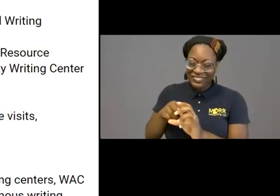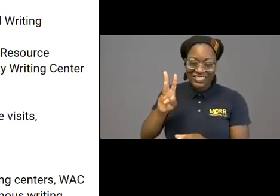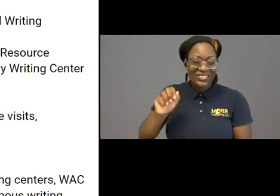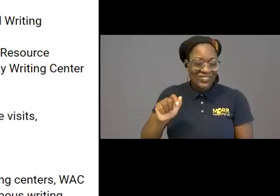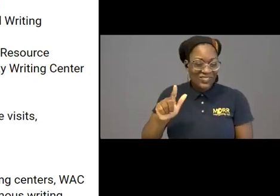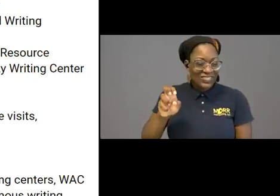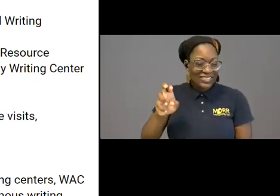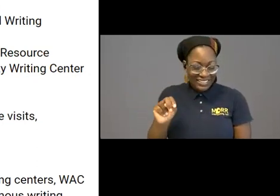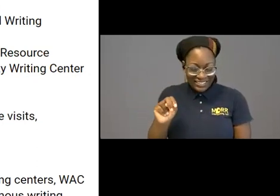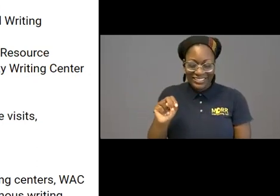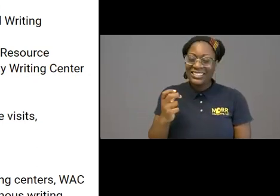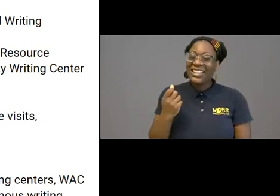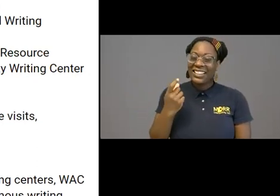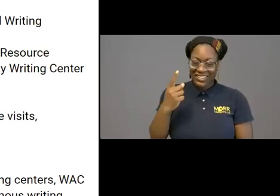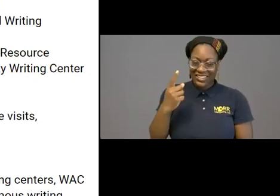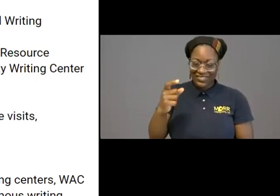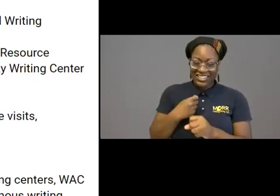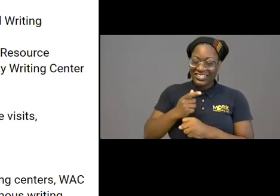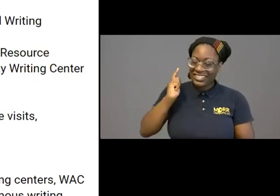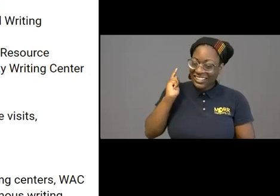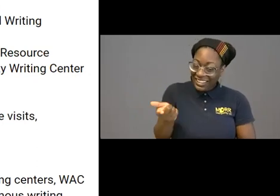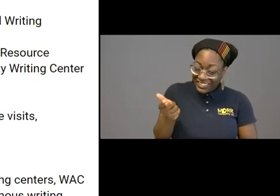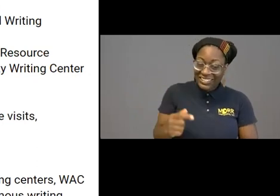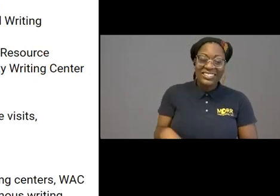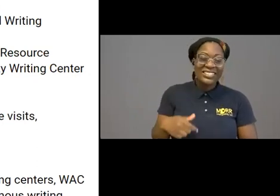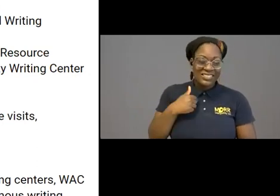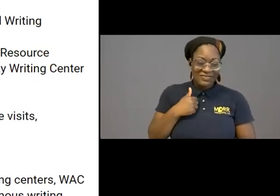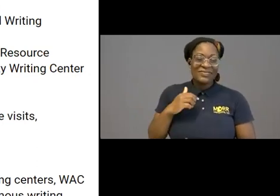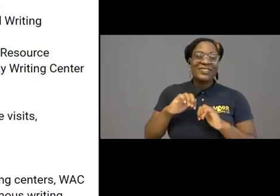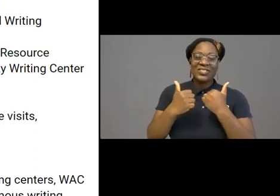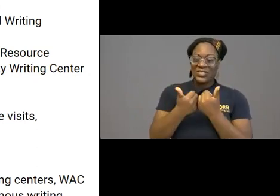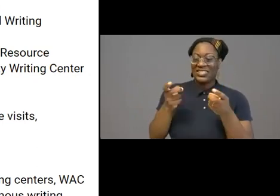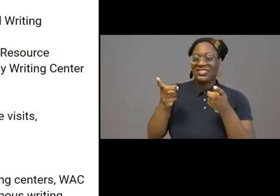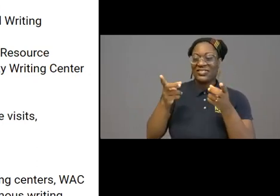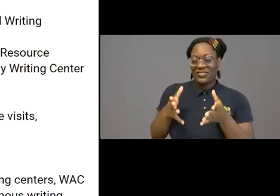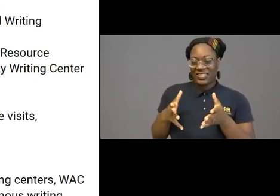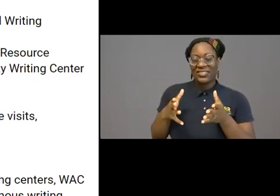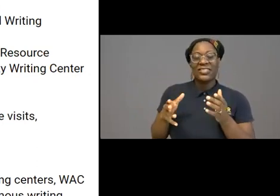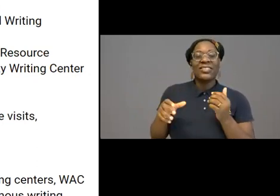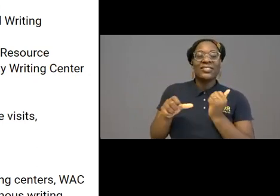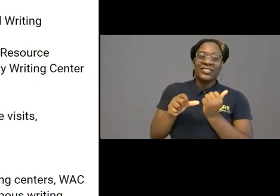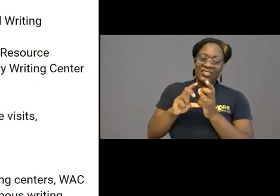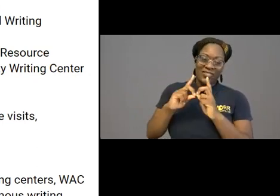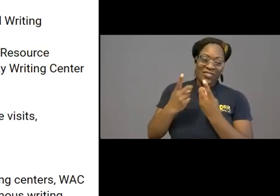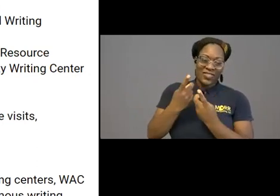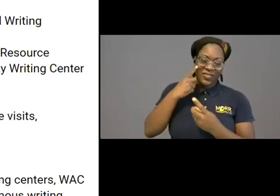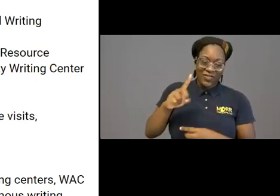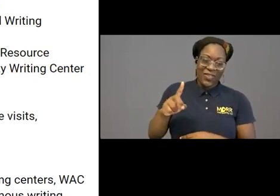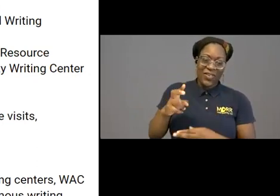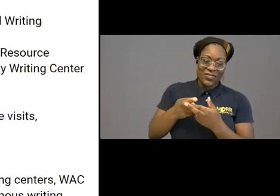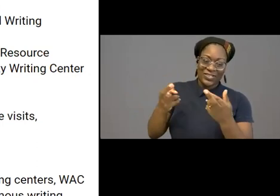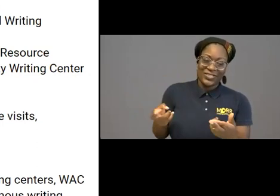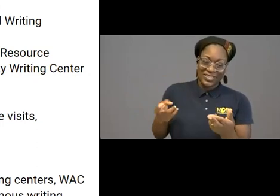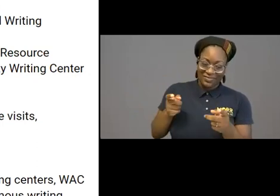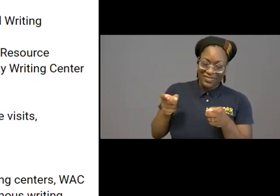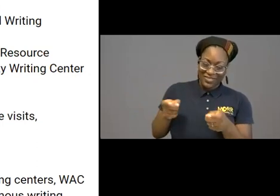of Resource Management for Walden University's Writing Center. So at Walden, at Walden's Writing